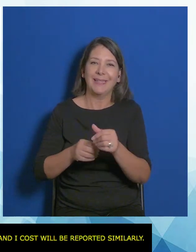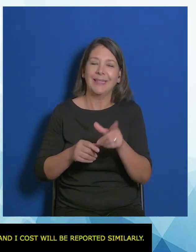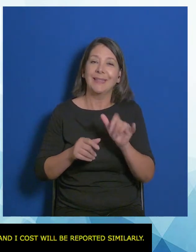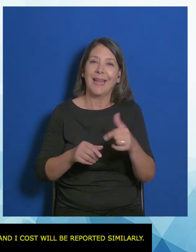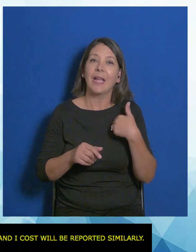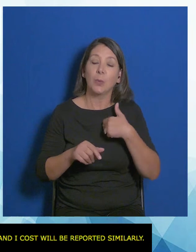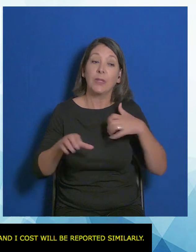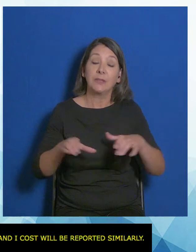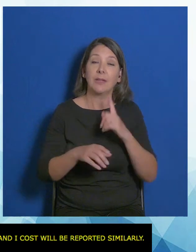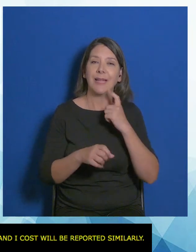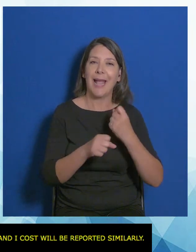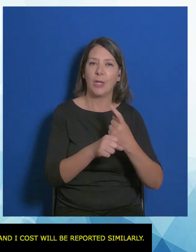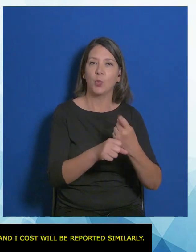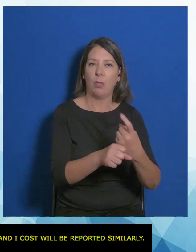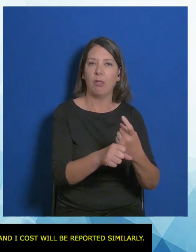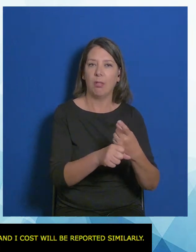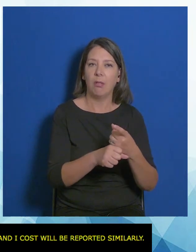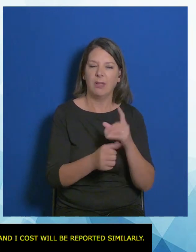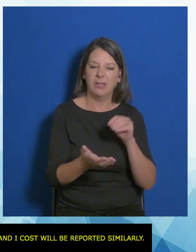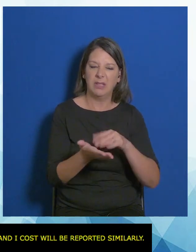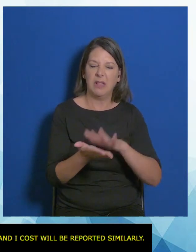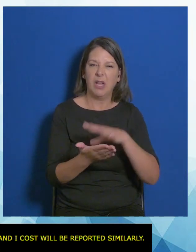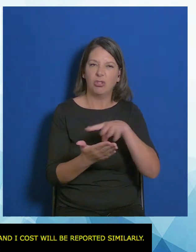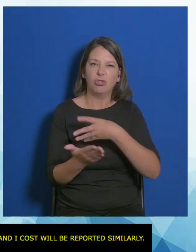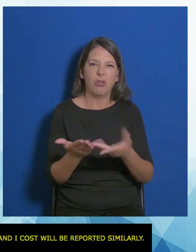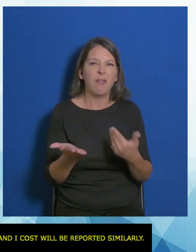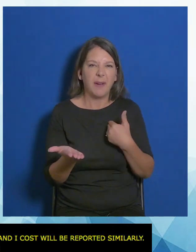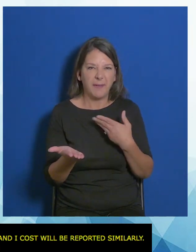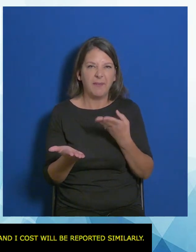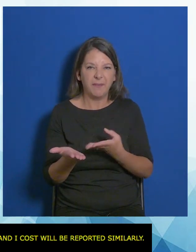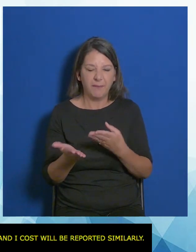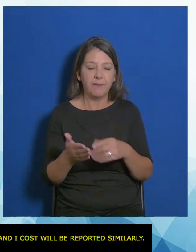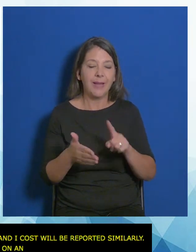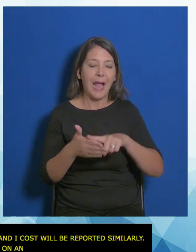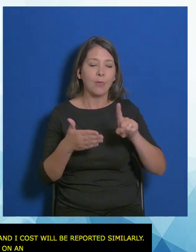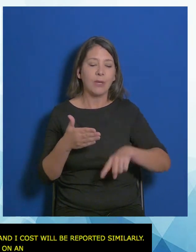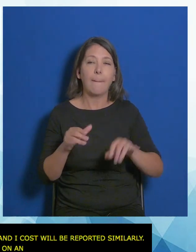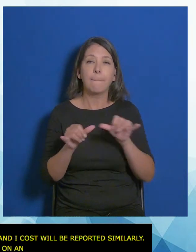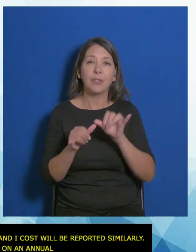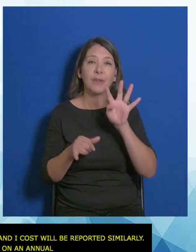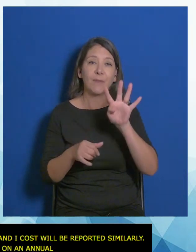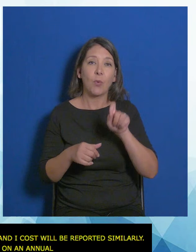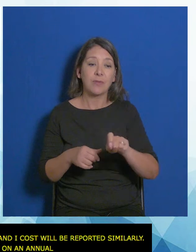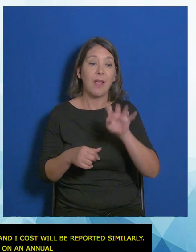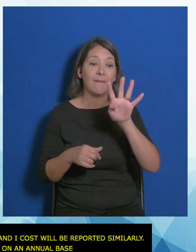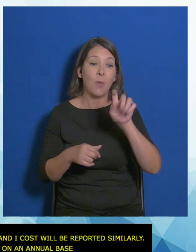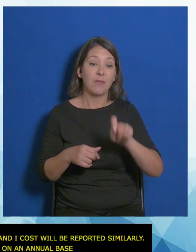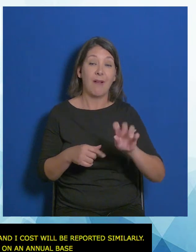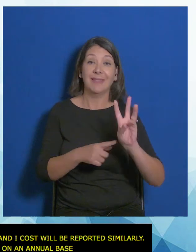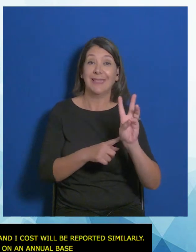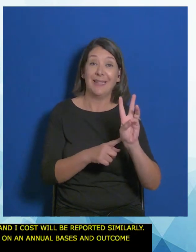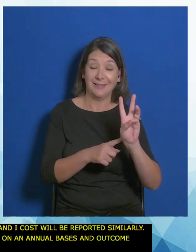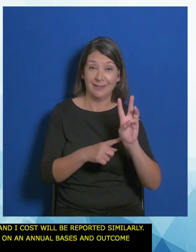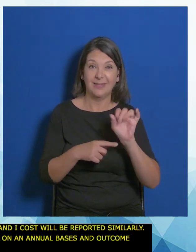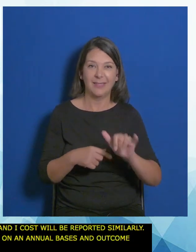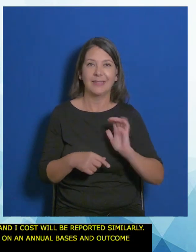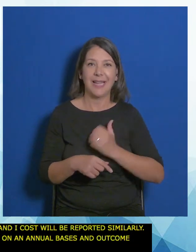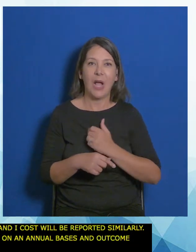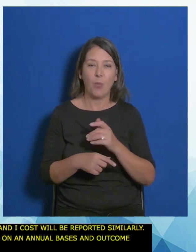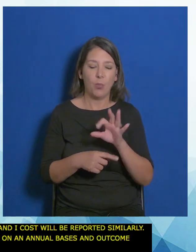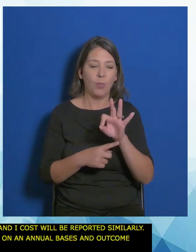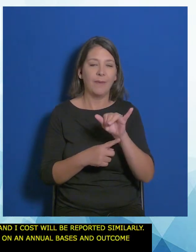annual basis. Also with outcome measure 4.4.6, which is our